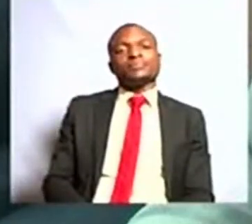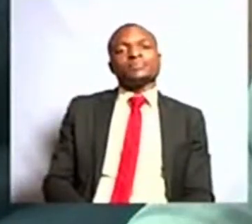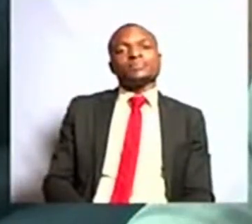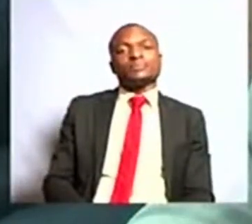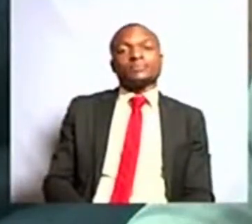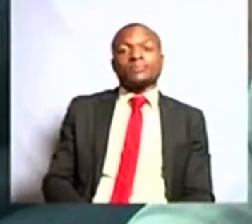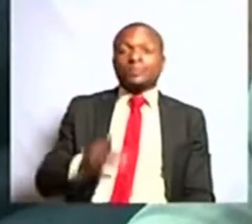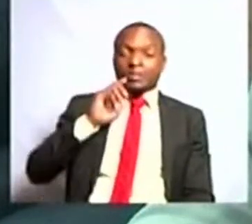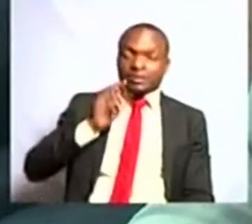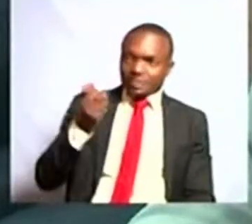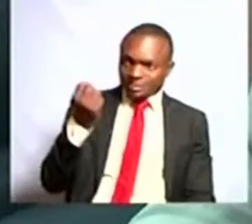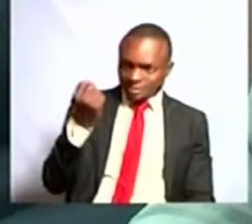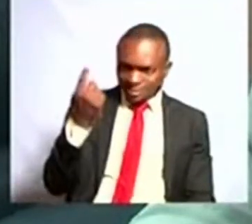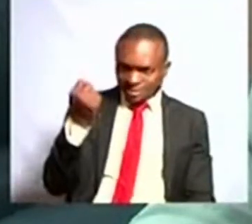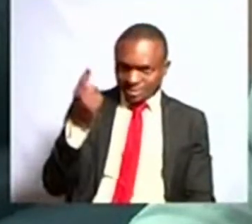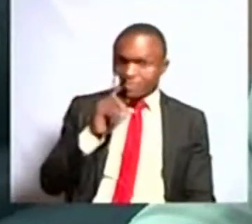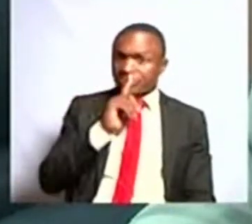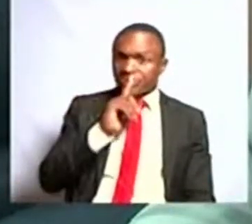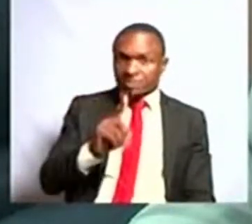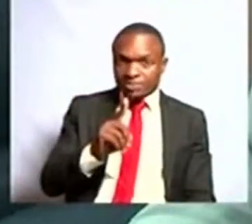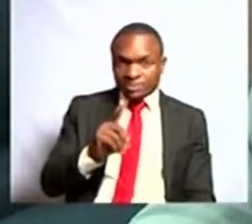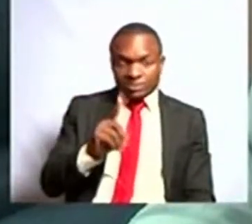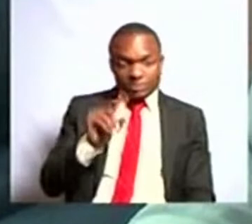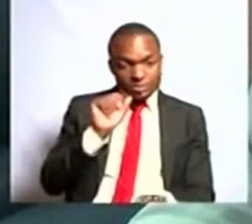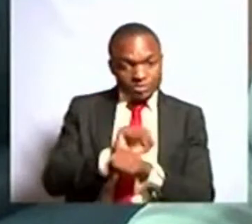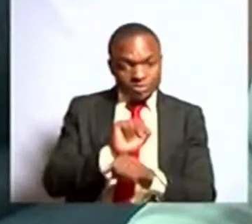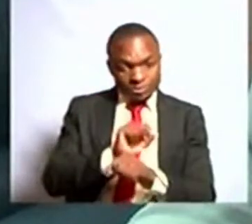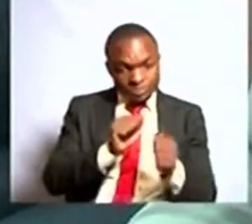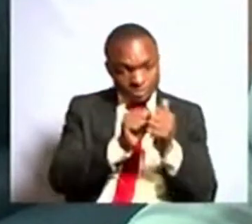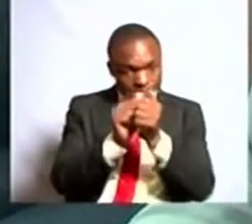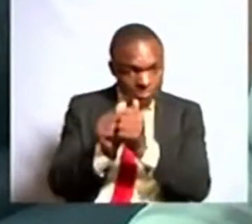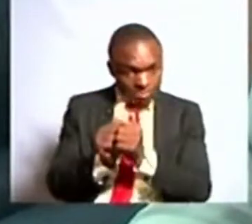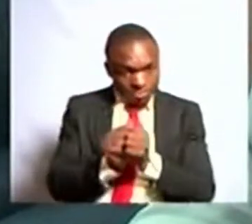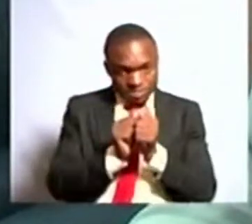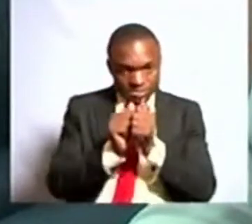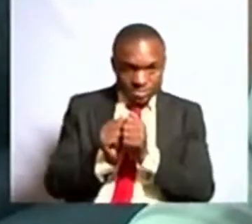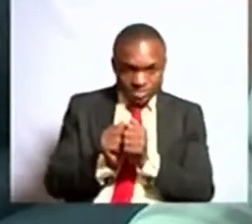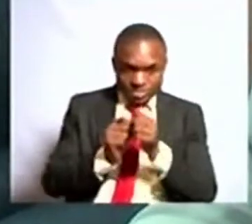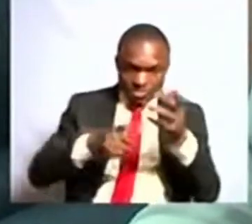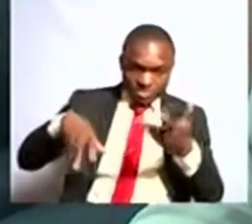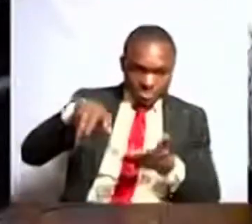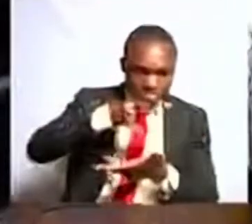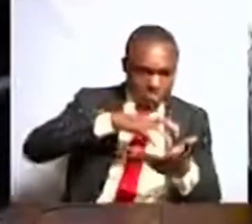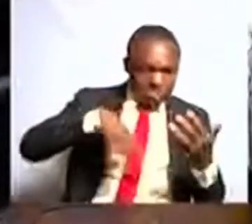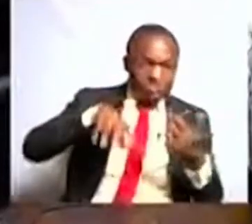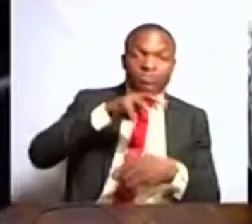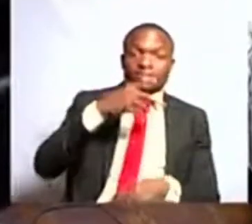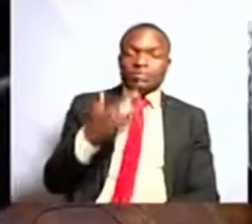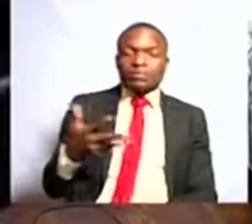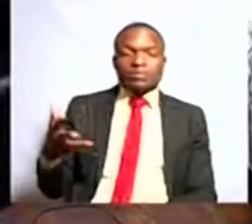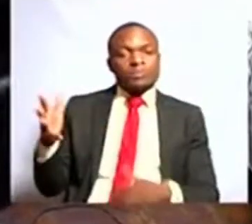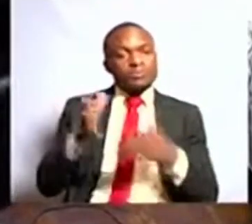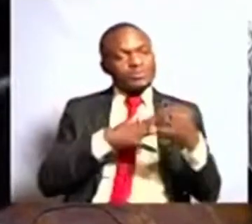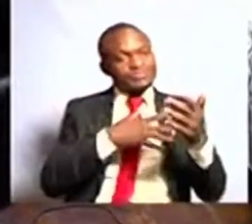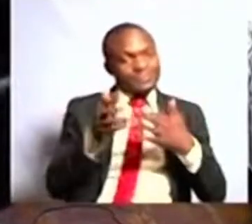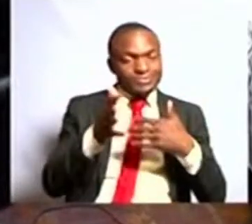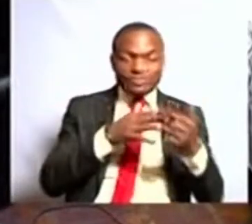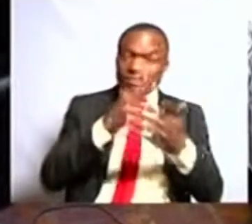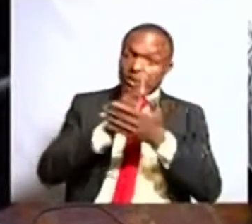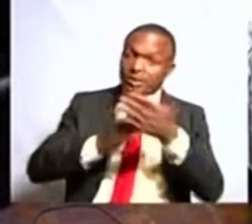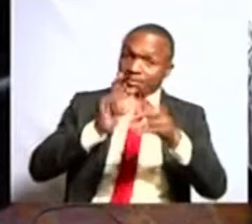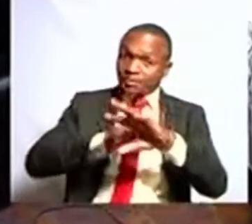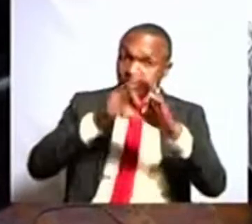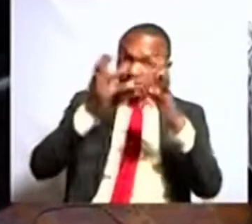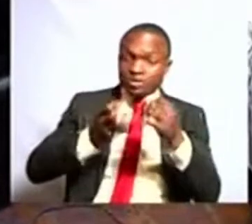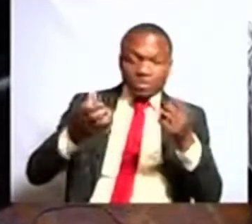You have to understand the fact that we are dealing with people that are complicated. Even things that are straightforward, at times they